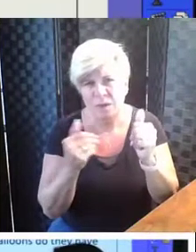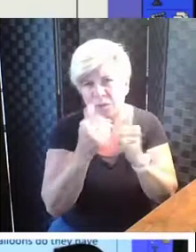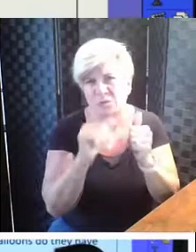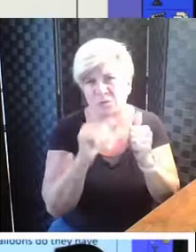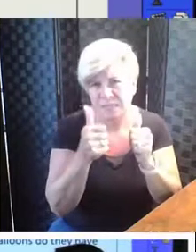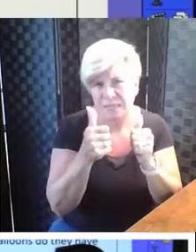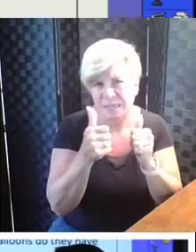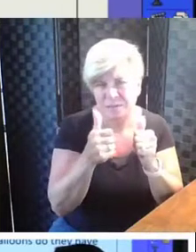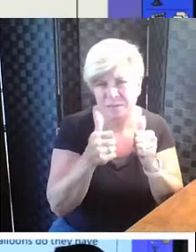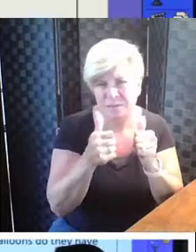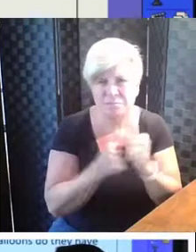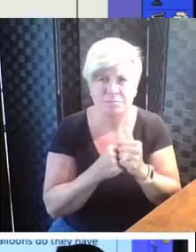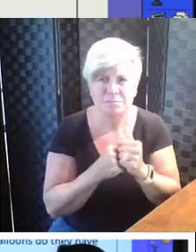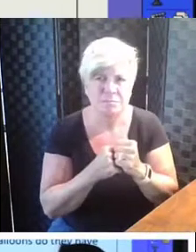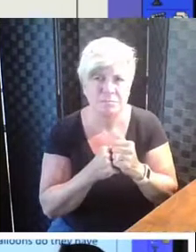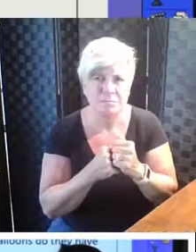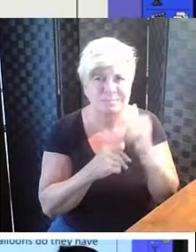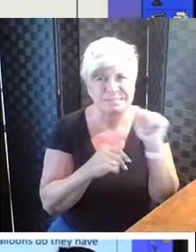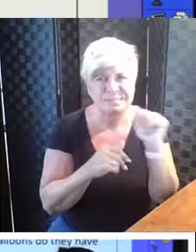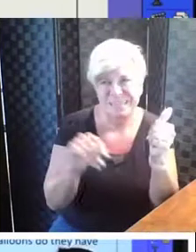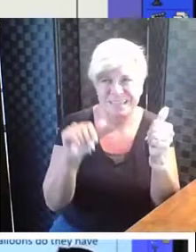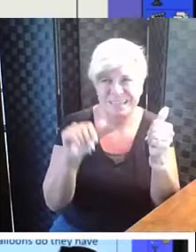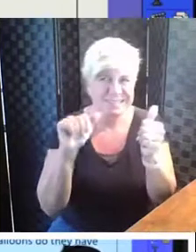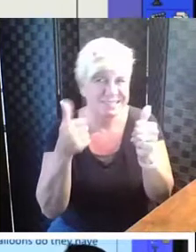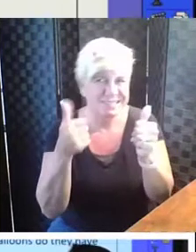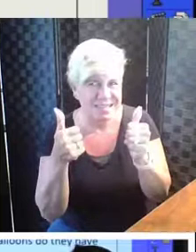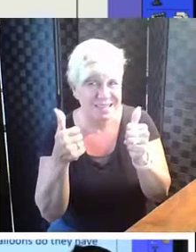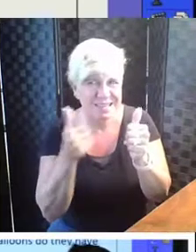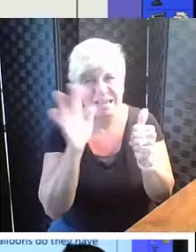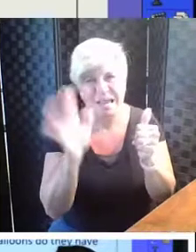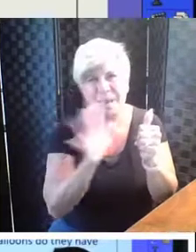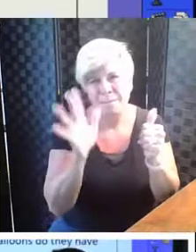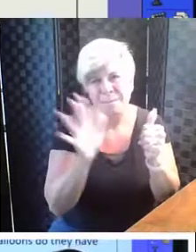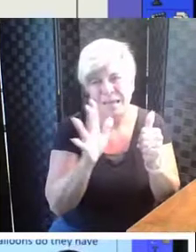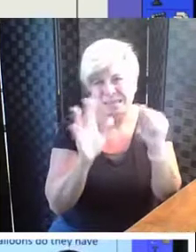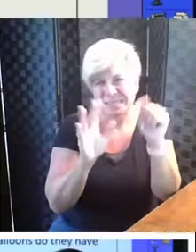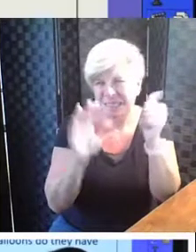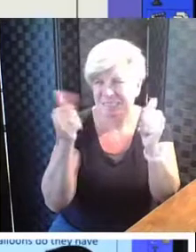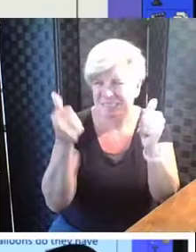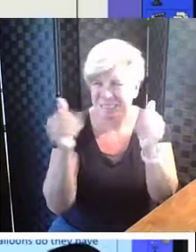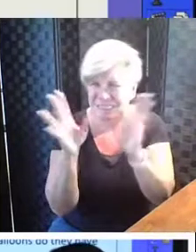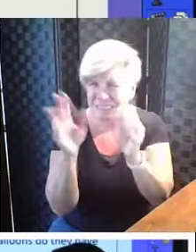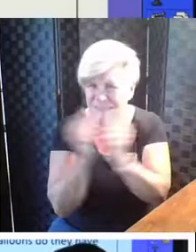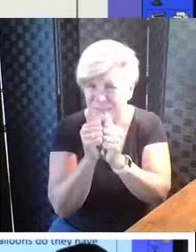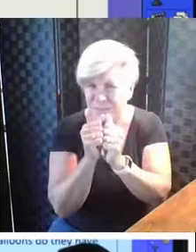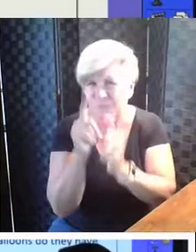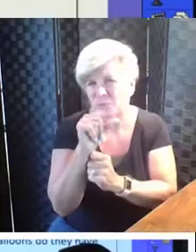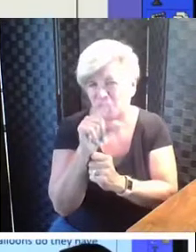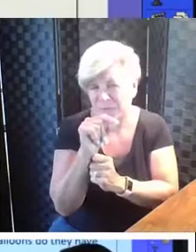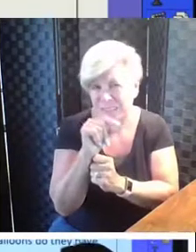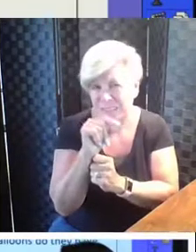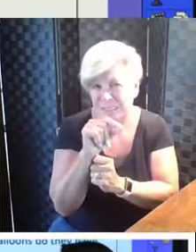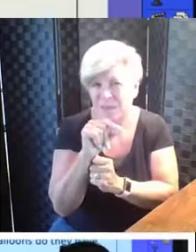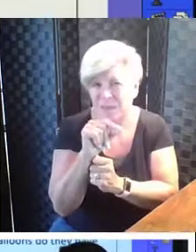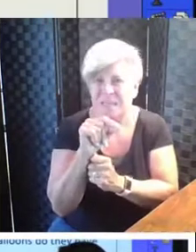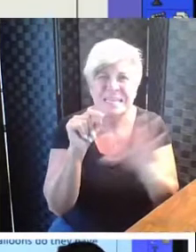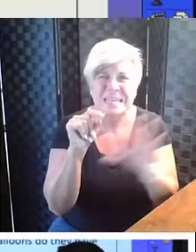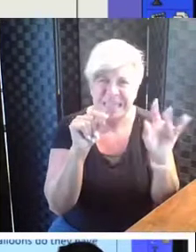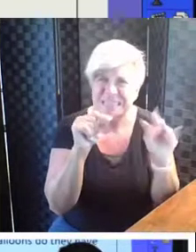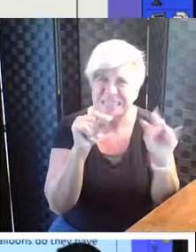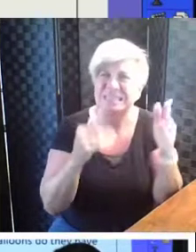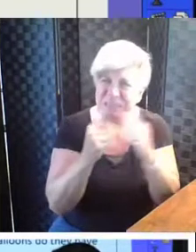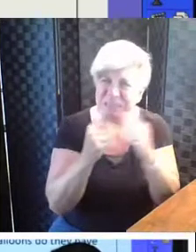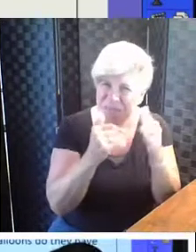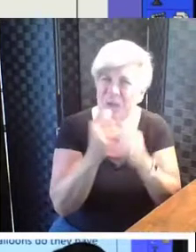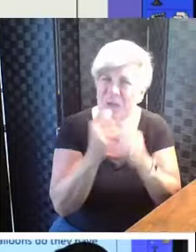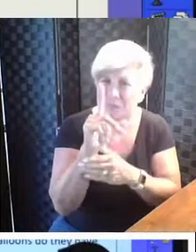10 than 20. So my answer should be about 10 plus 10, and that would be 20. And as long as my answer